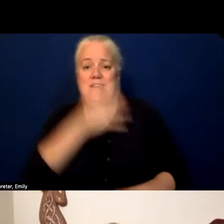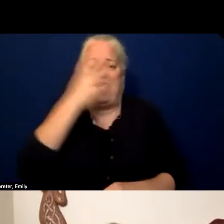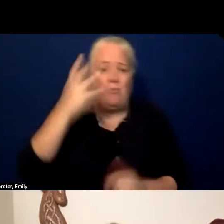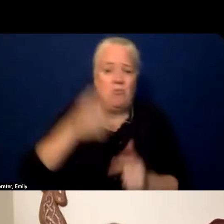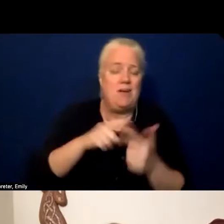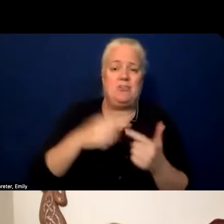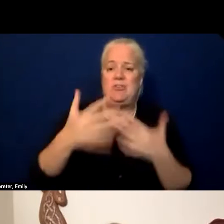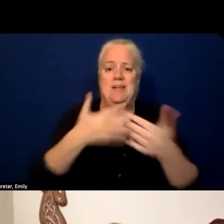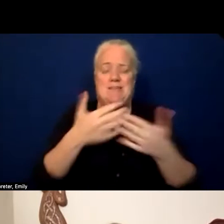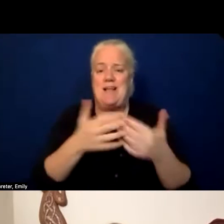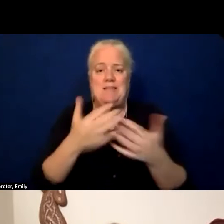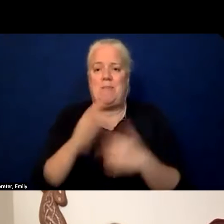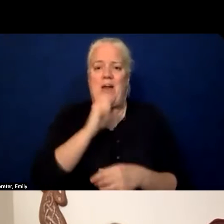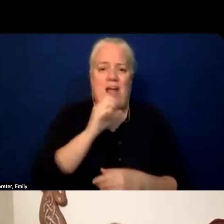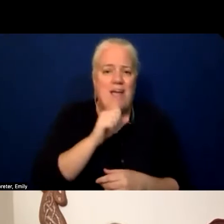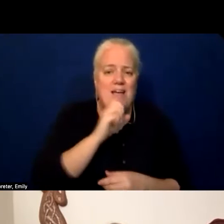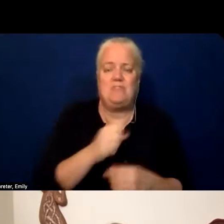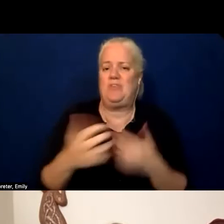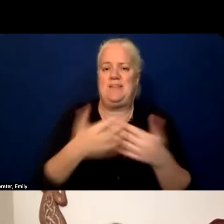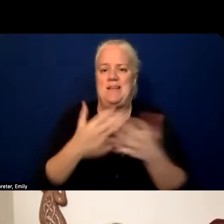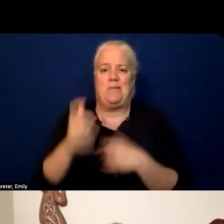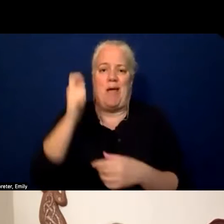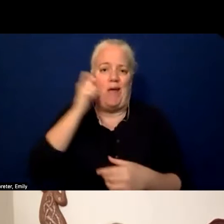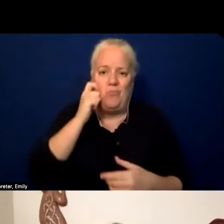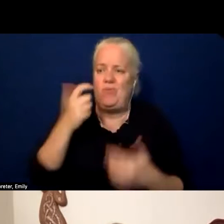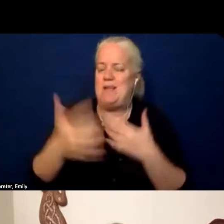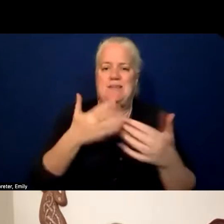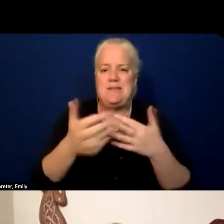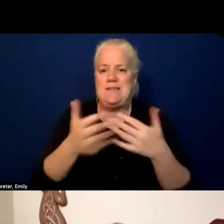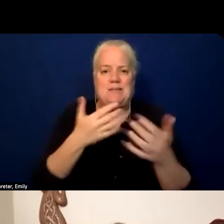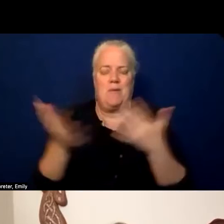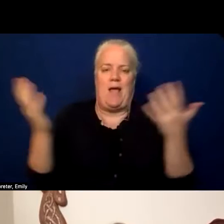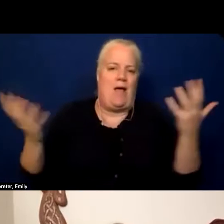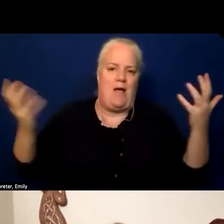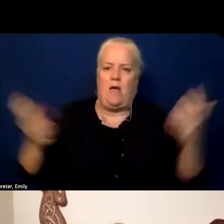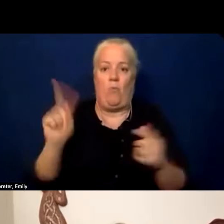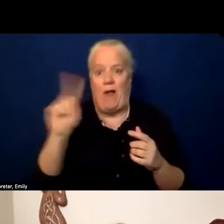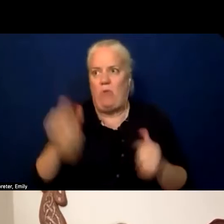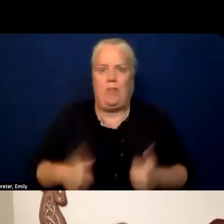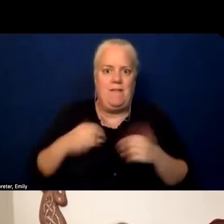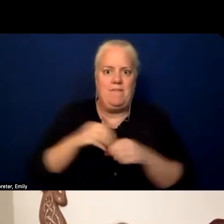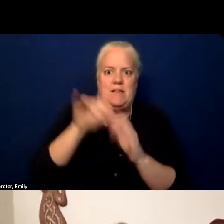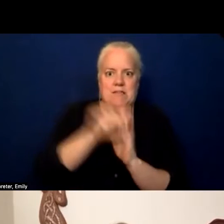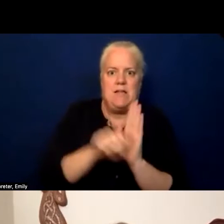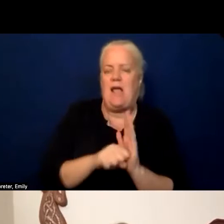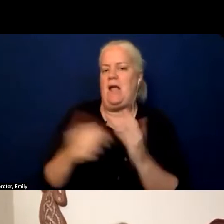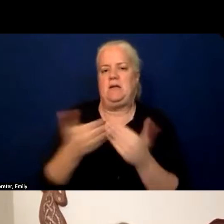the right complexion, or speak with the right accent. Everybody has these rights.